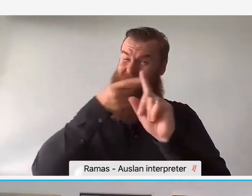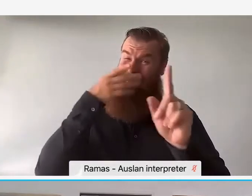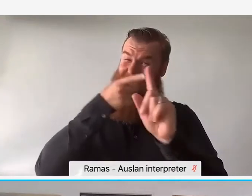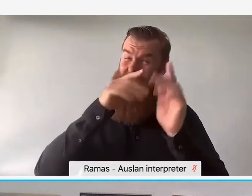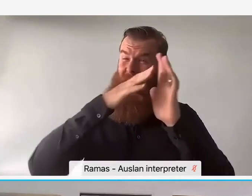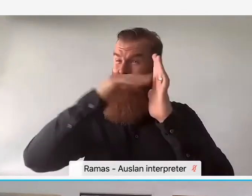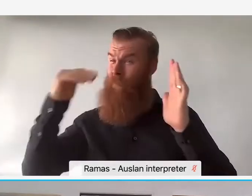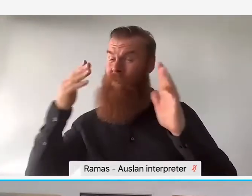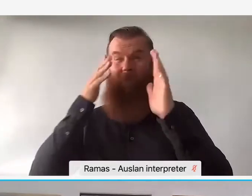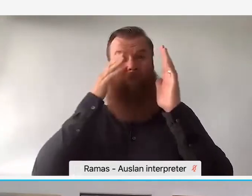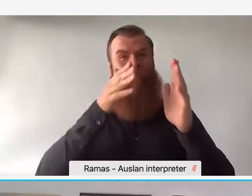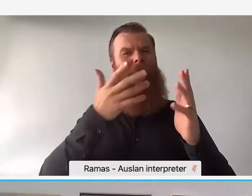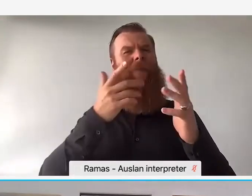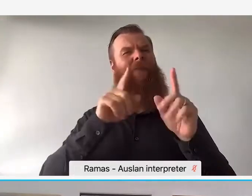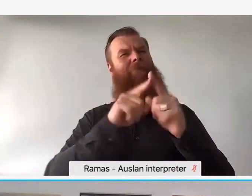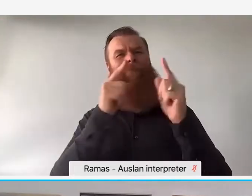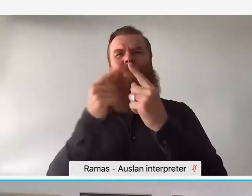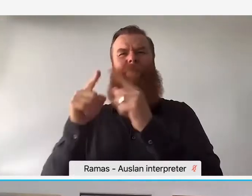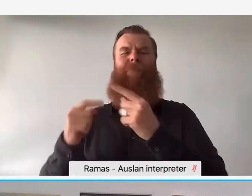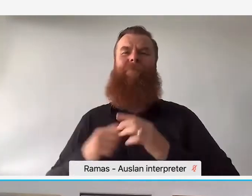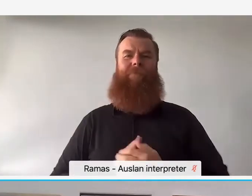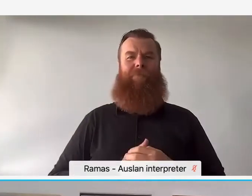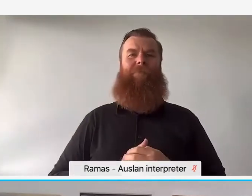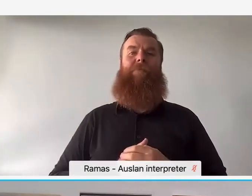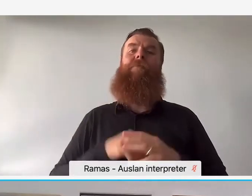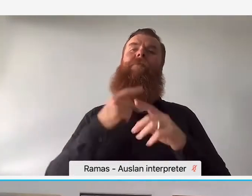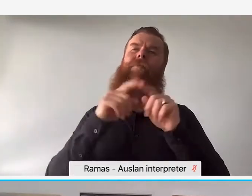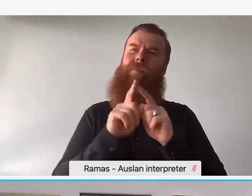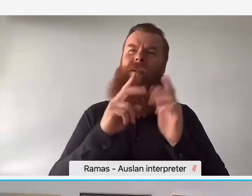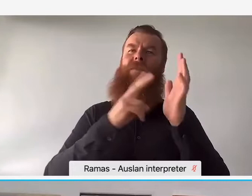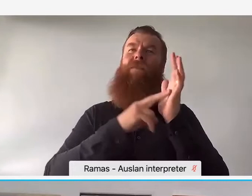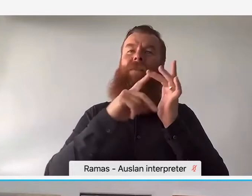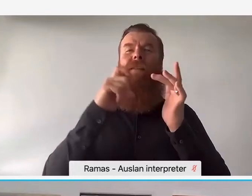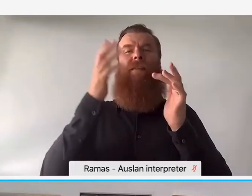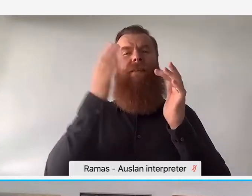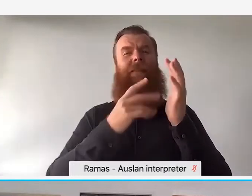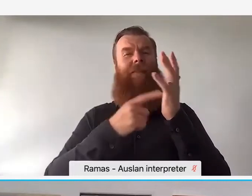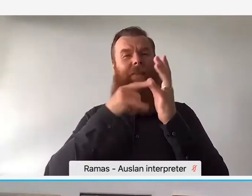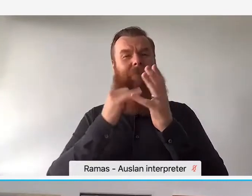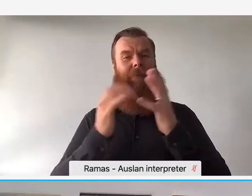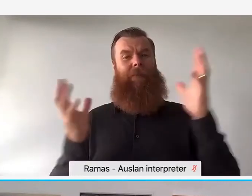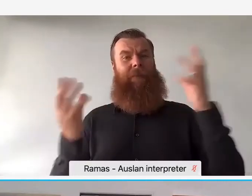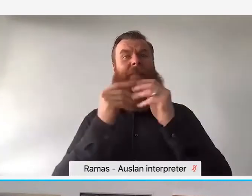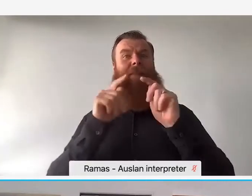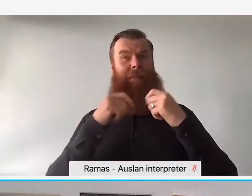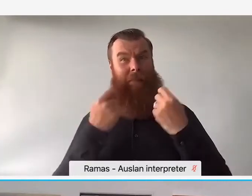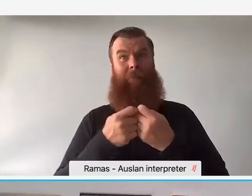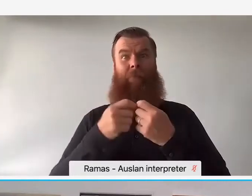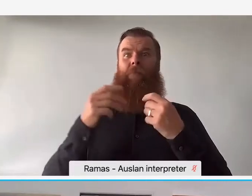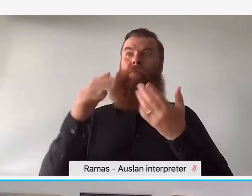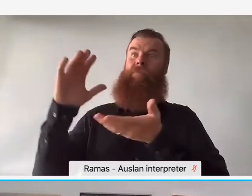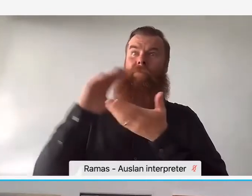where we come into place in today's meeting. So the Vic and Tas team were allocated the medical and allied health sector as a